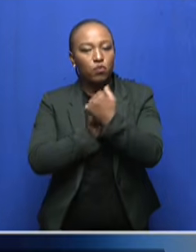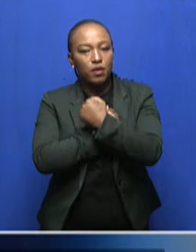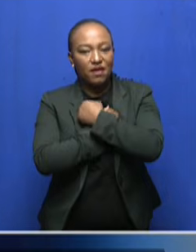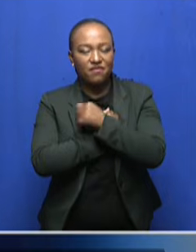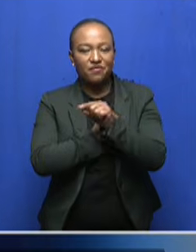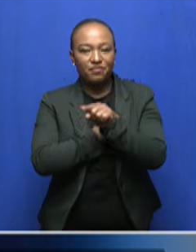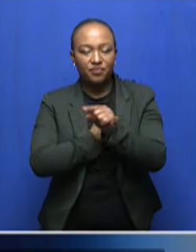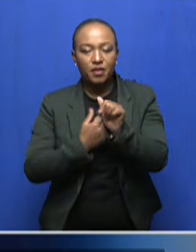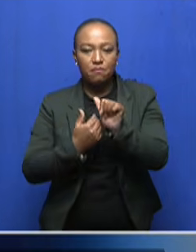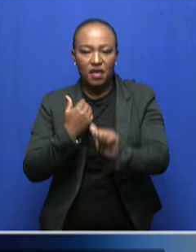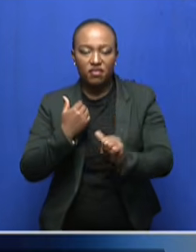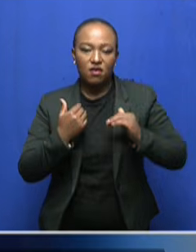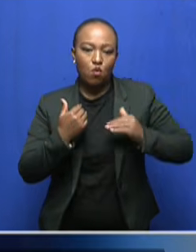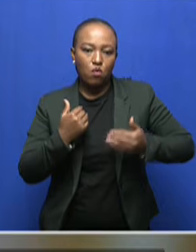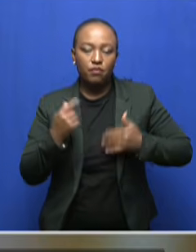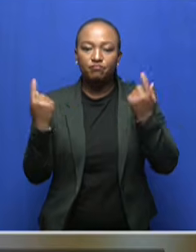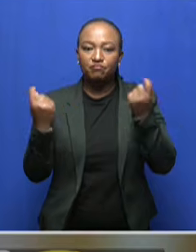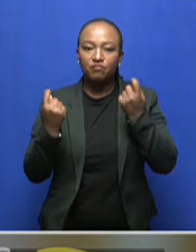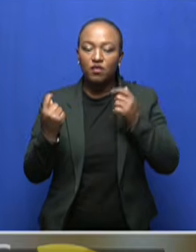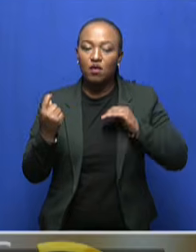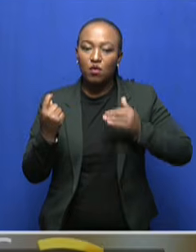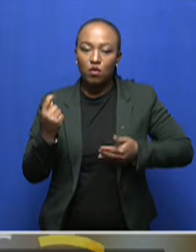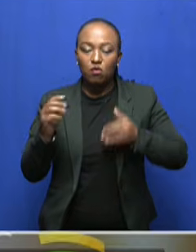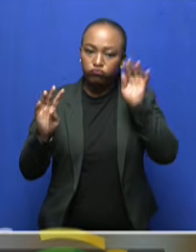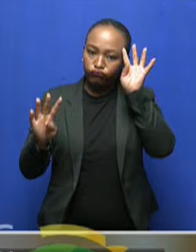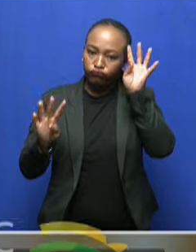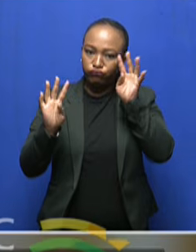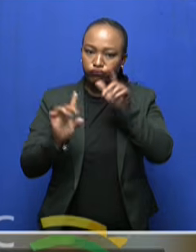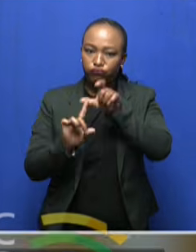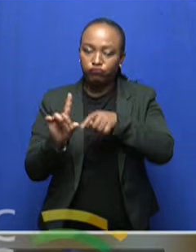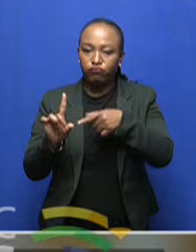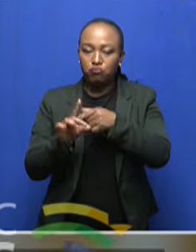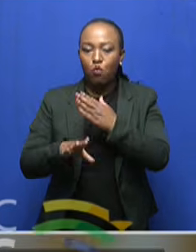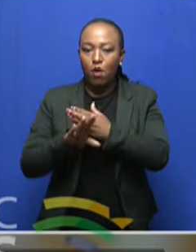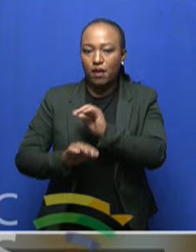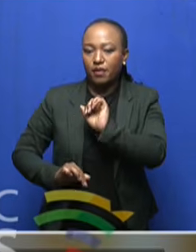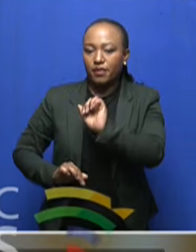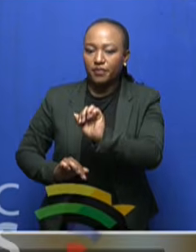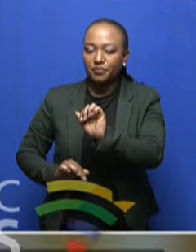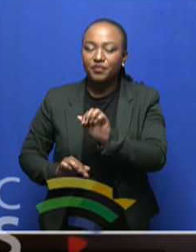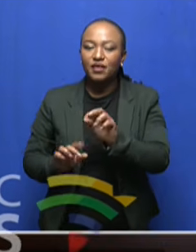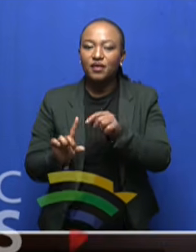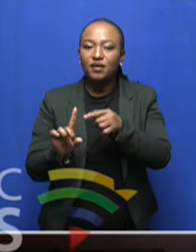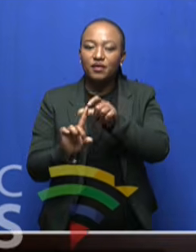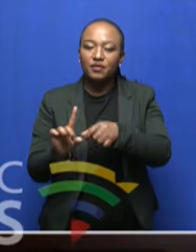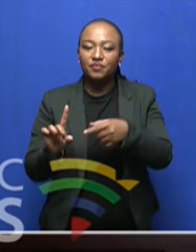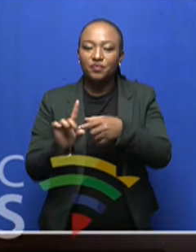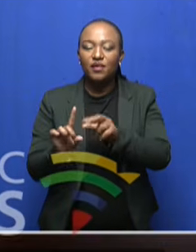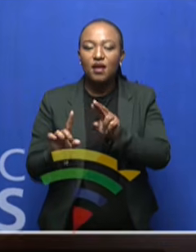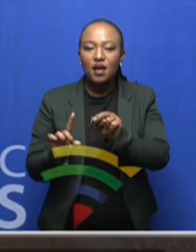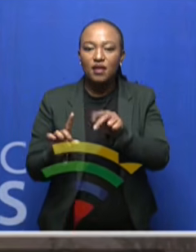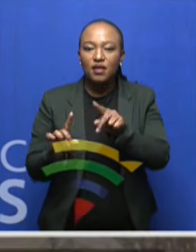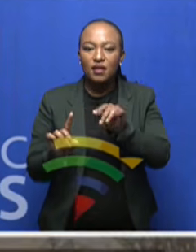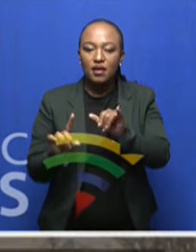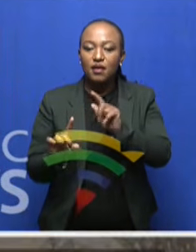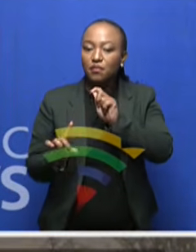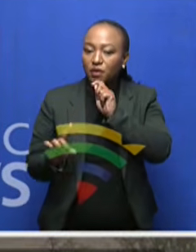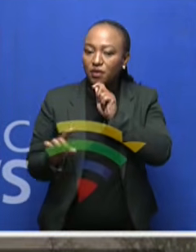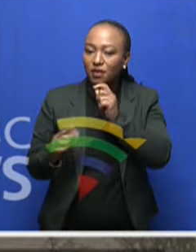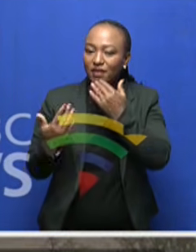celebrate Women's Month, we're going to be profiling this creative on her work. And so on that note, Ndi, good morning. Thank you for your time at this